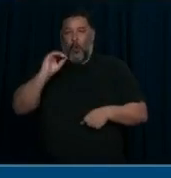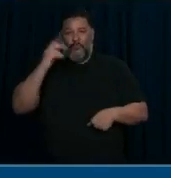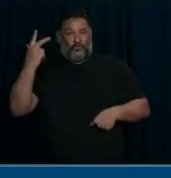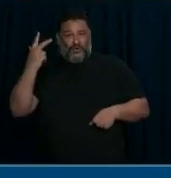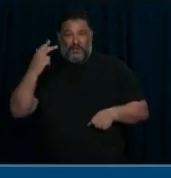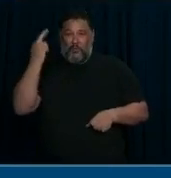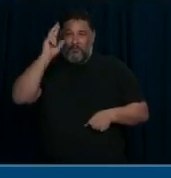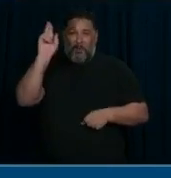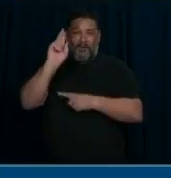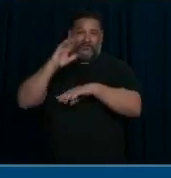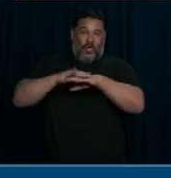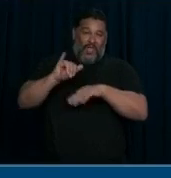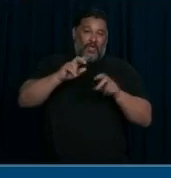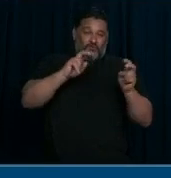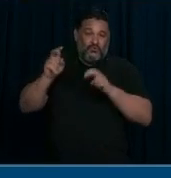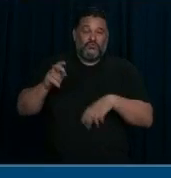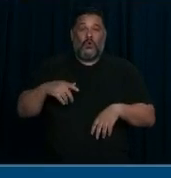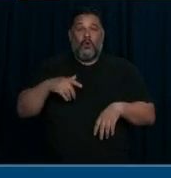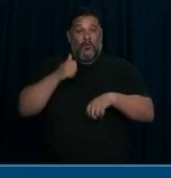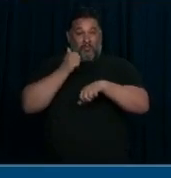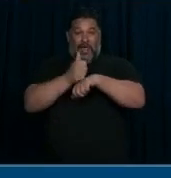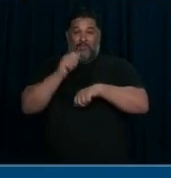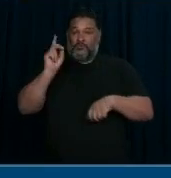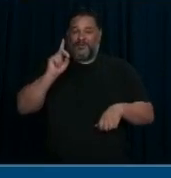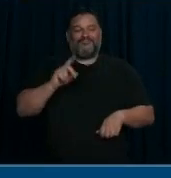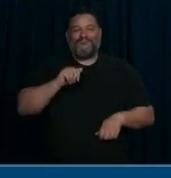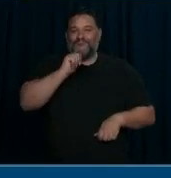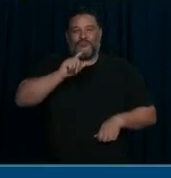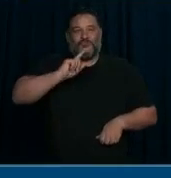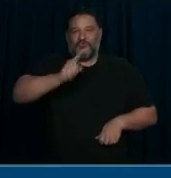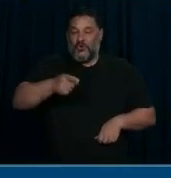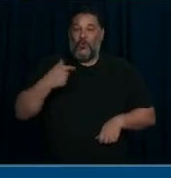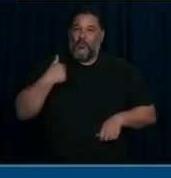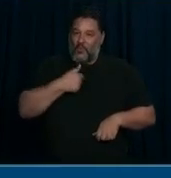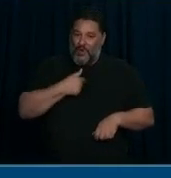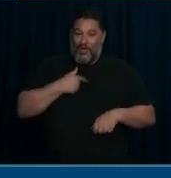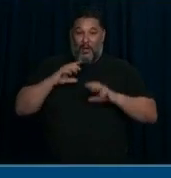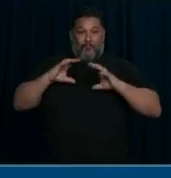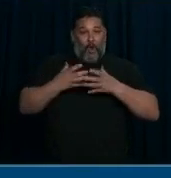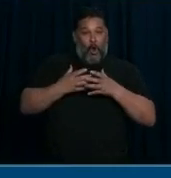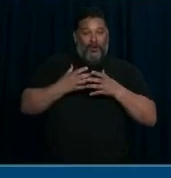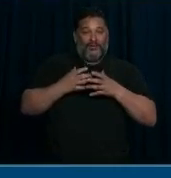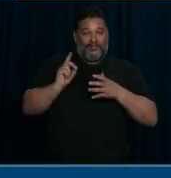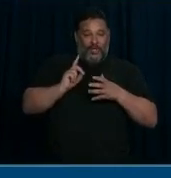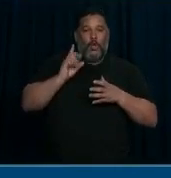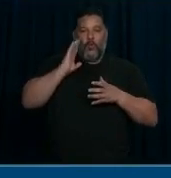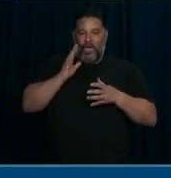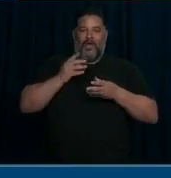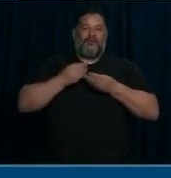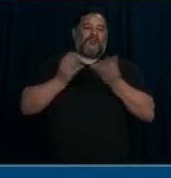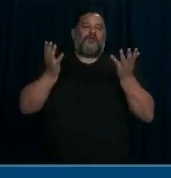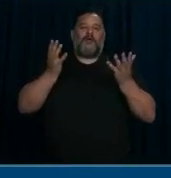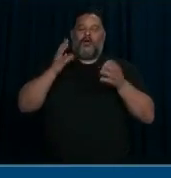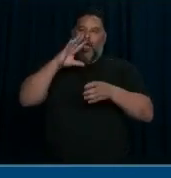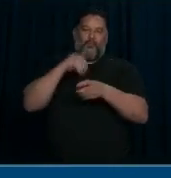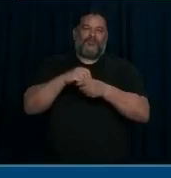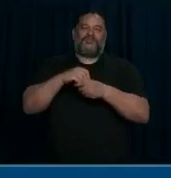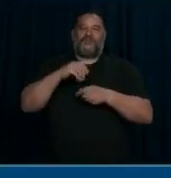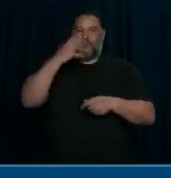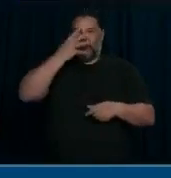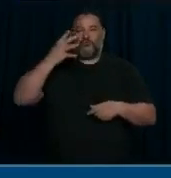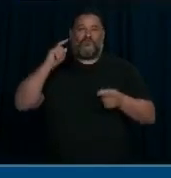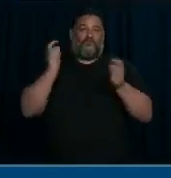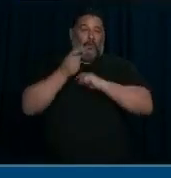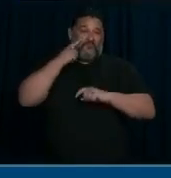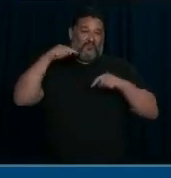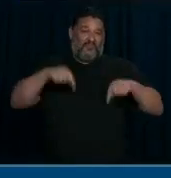on Democrats, I think, is disingenuous and untrue. We are the party that's going to finally deliver comprehensive immigration reform for this country. Mr. Cromer,